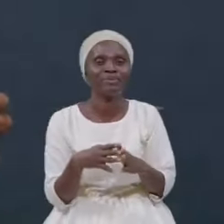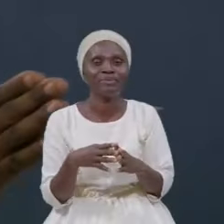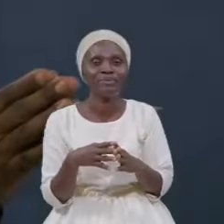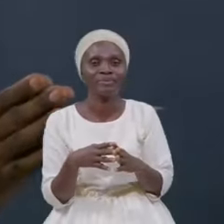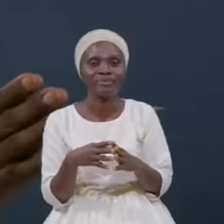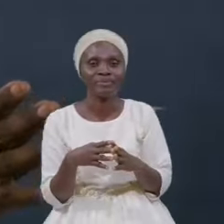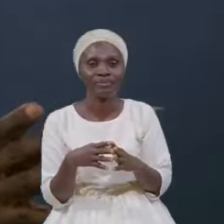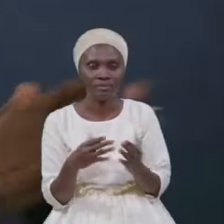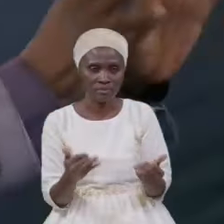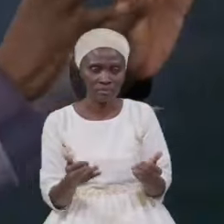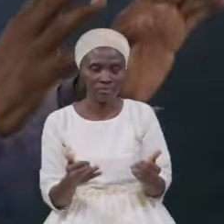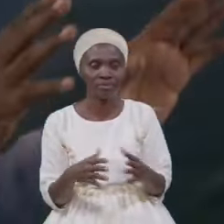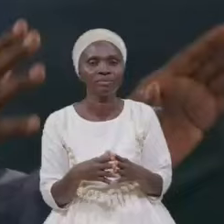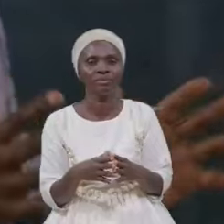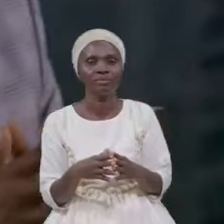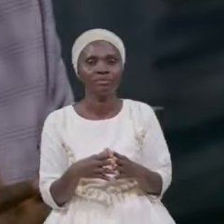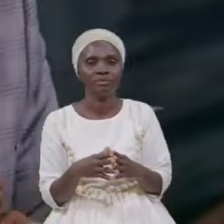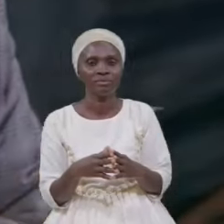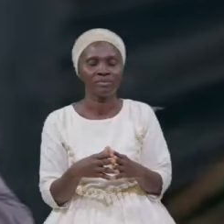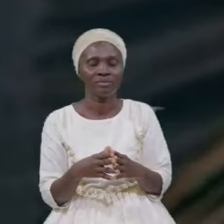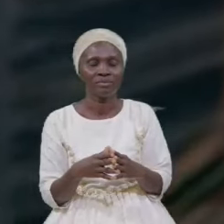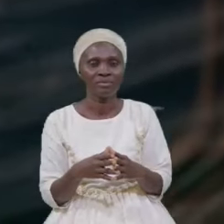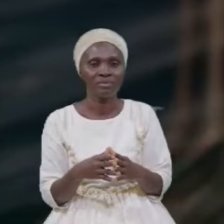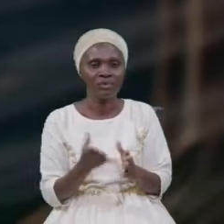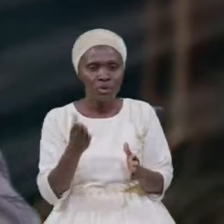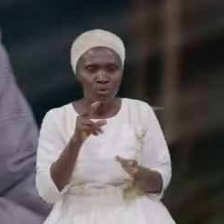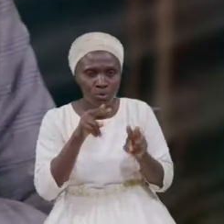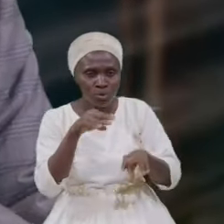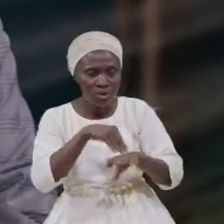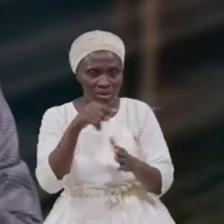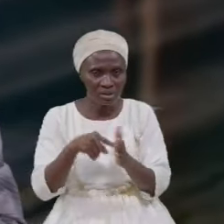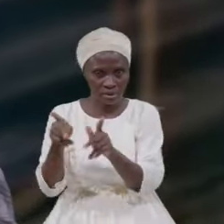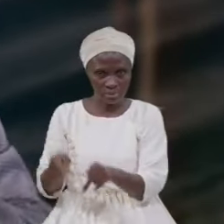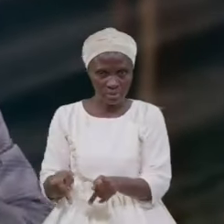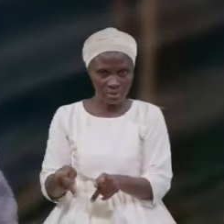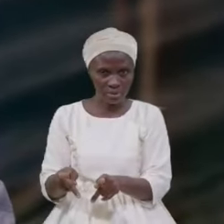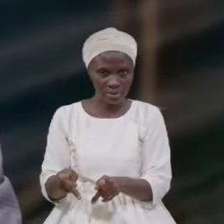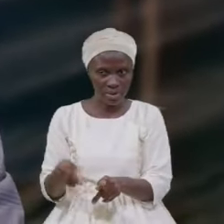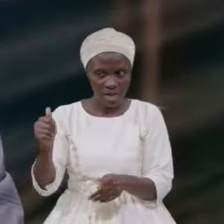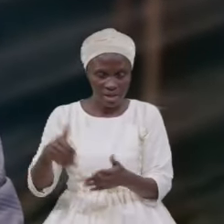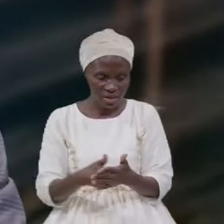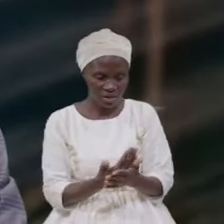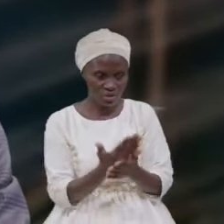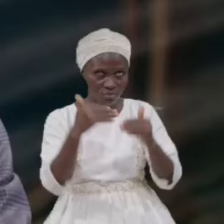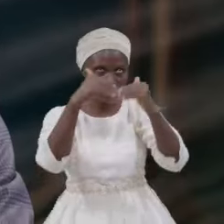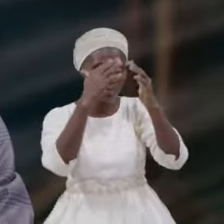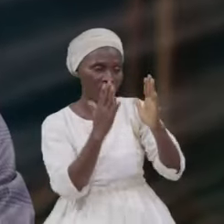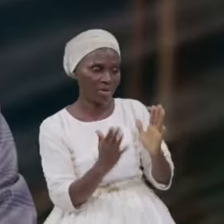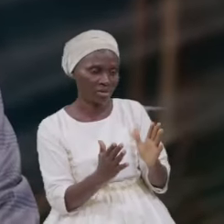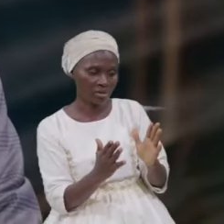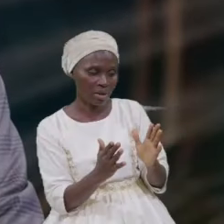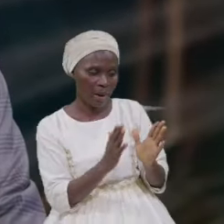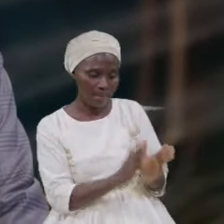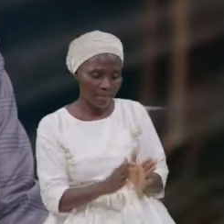mansion being prepared for him. The most expensive in